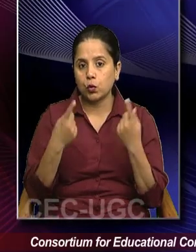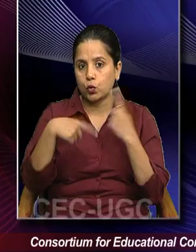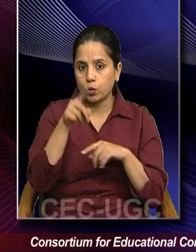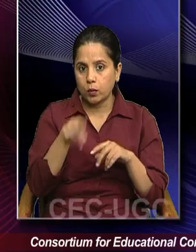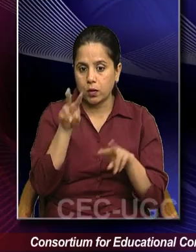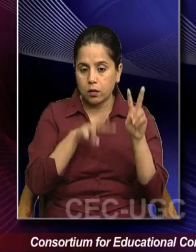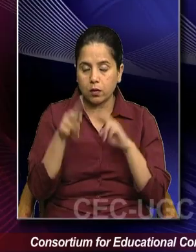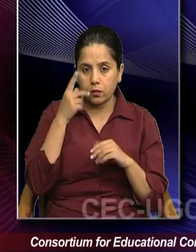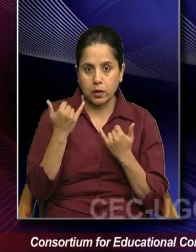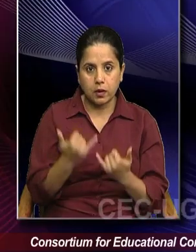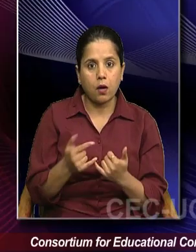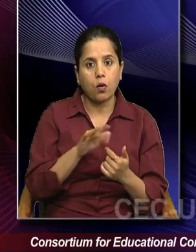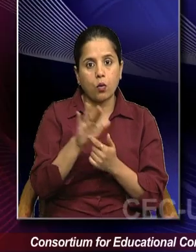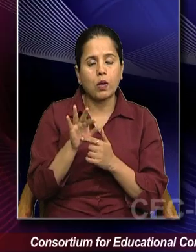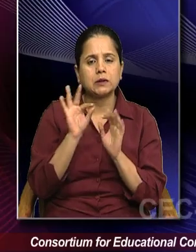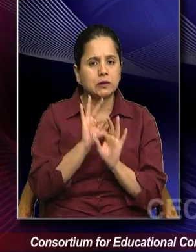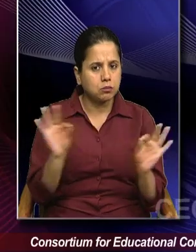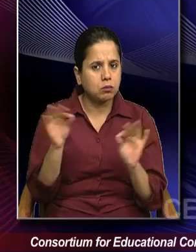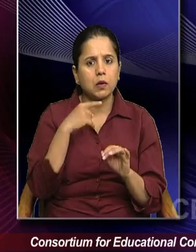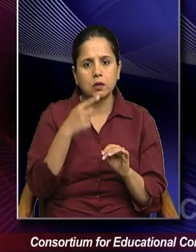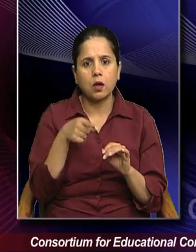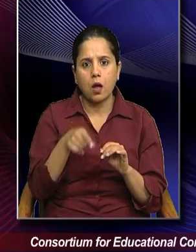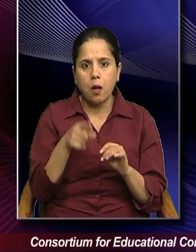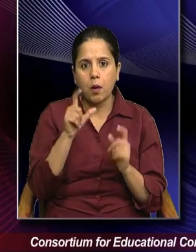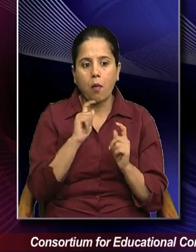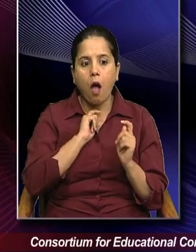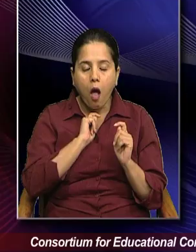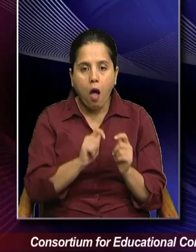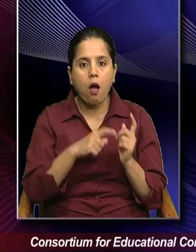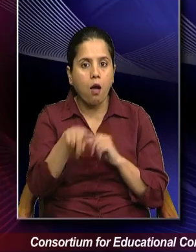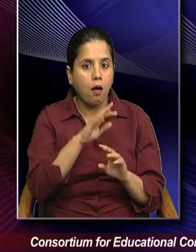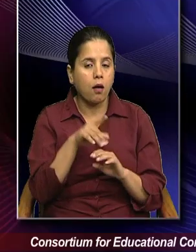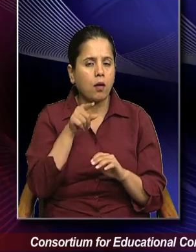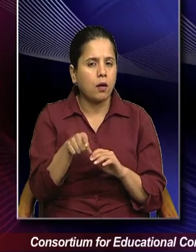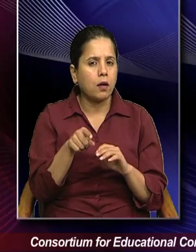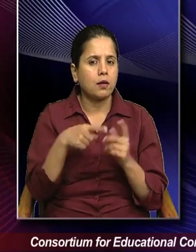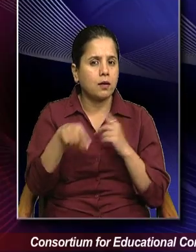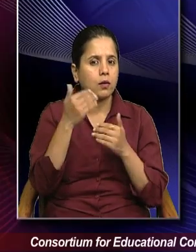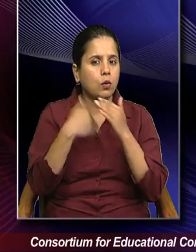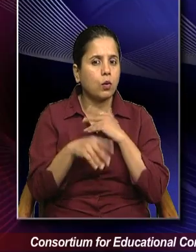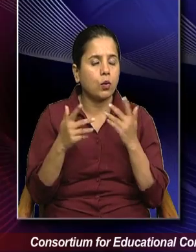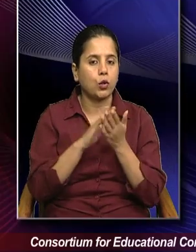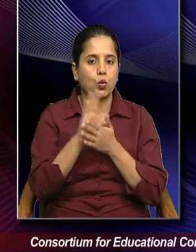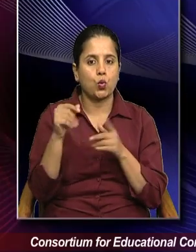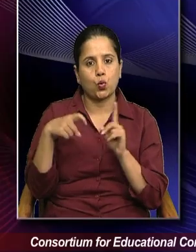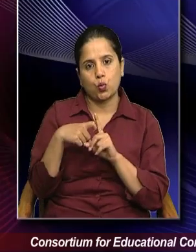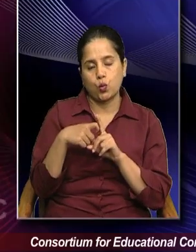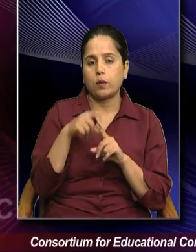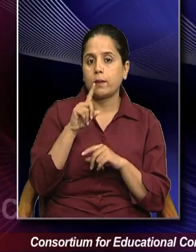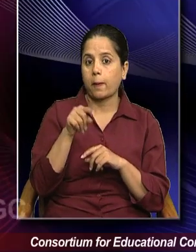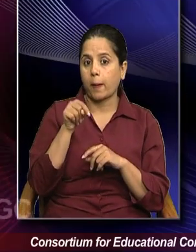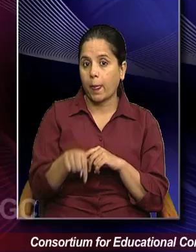for, presented in a simple and catchy way. And what is the breakdown? The hook. What's the